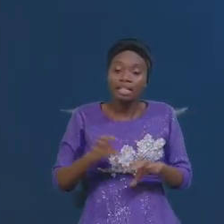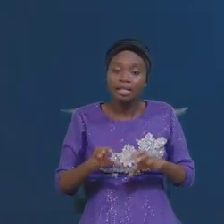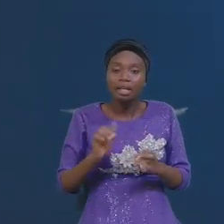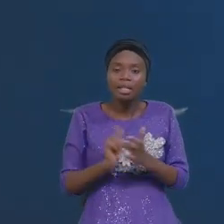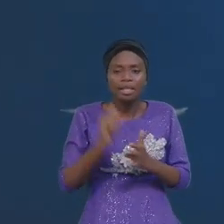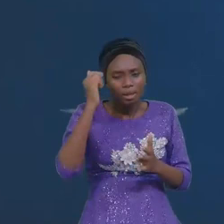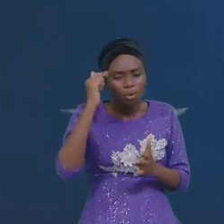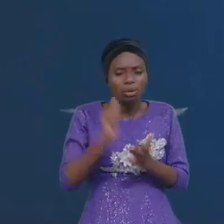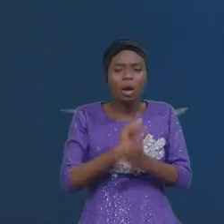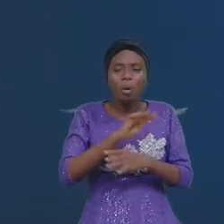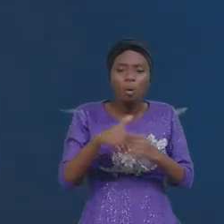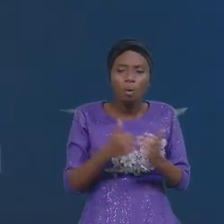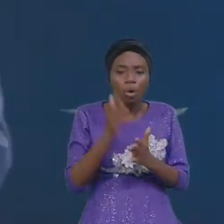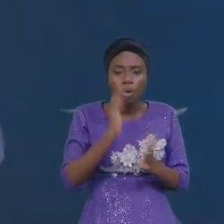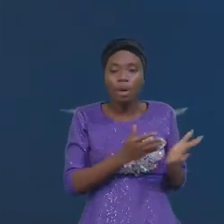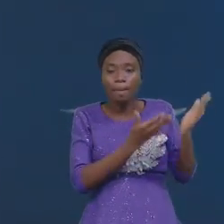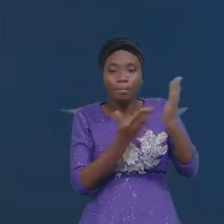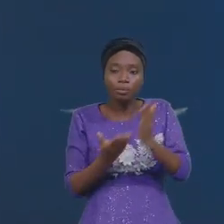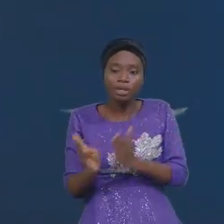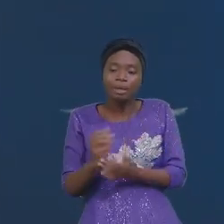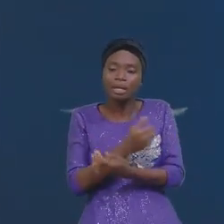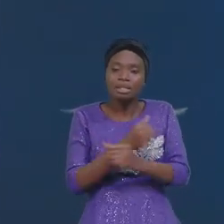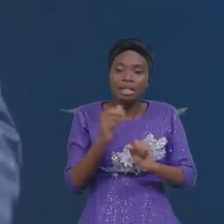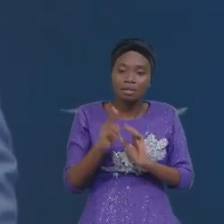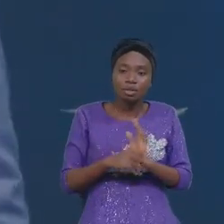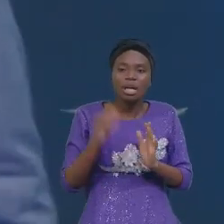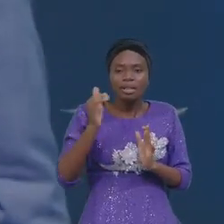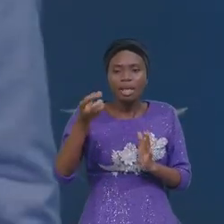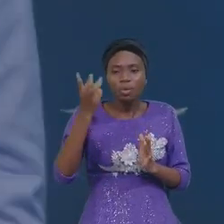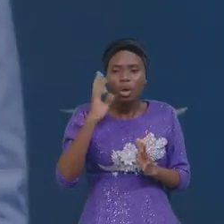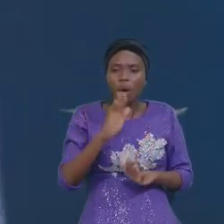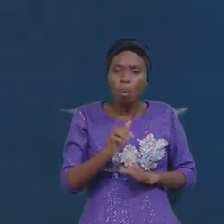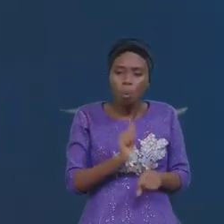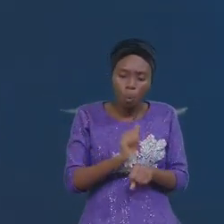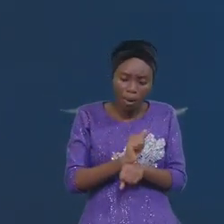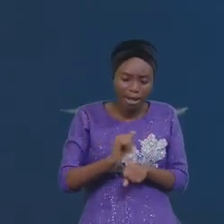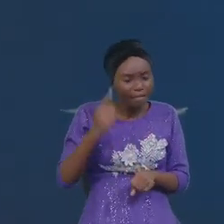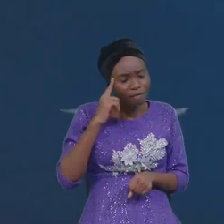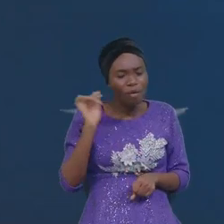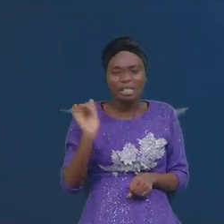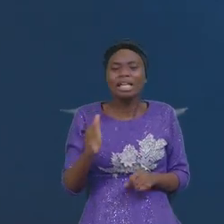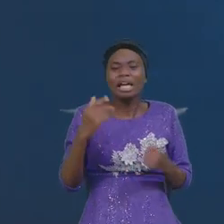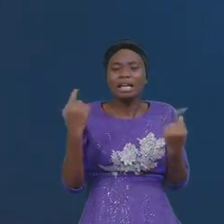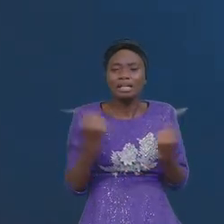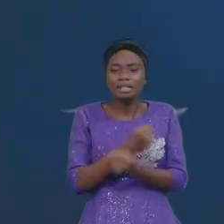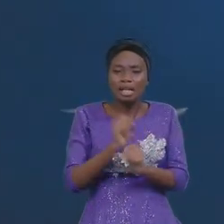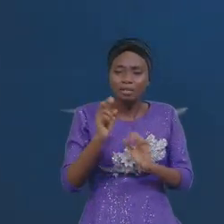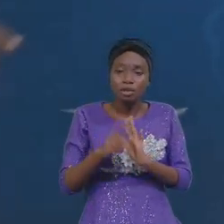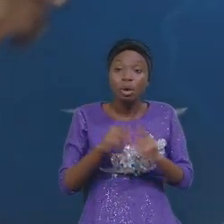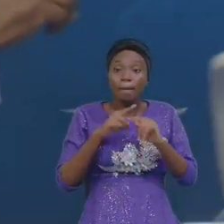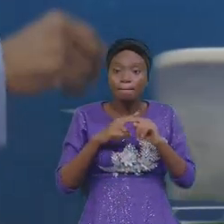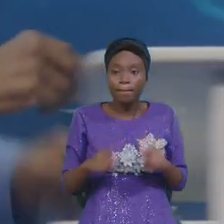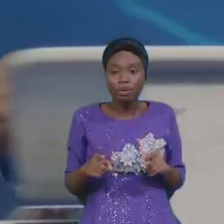will bring them salvation. They were working for their salvation, but